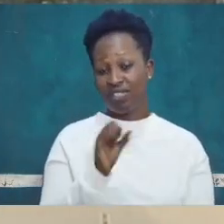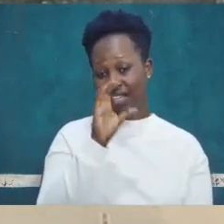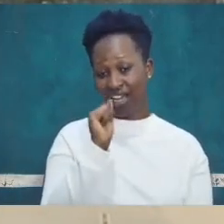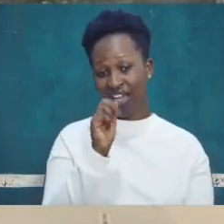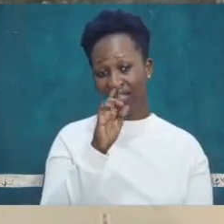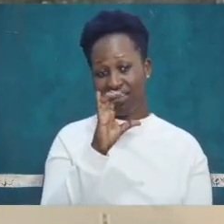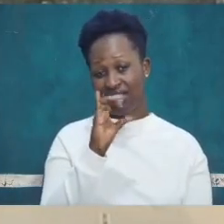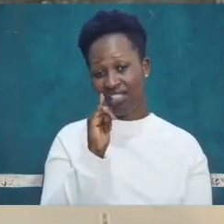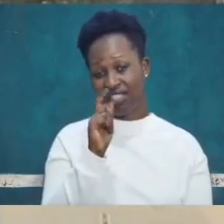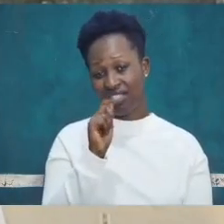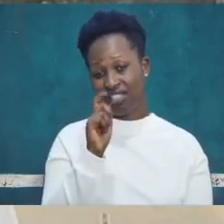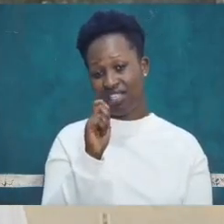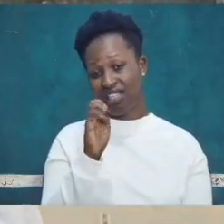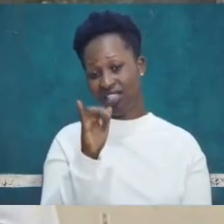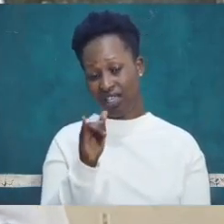situation